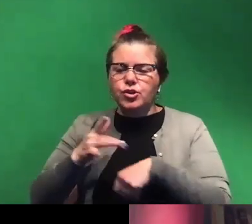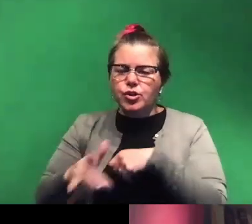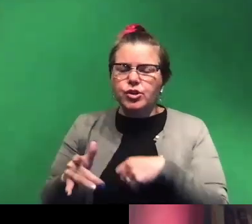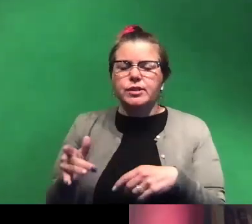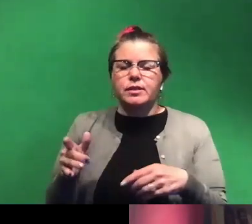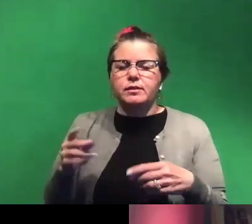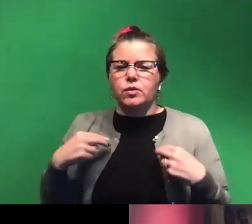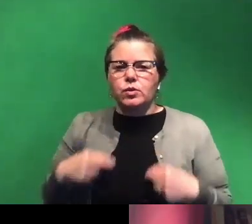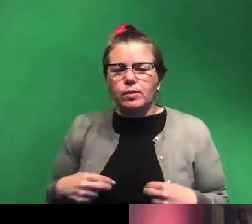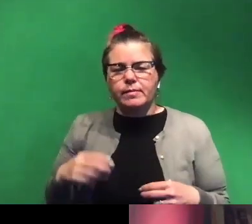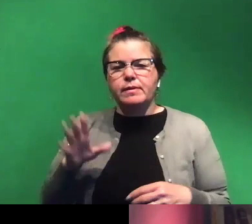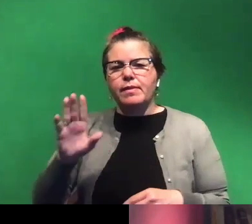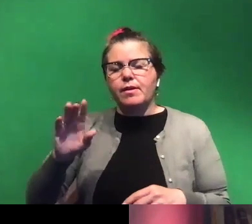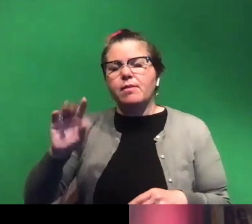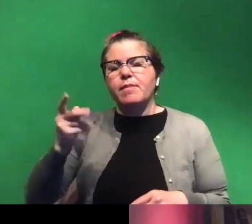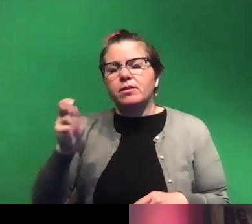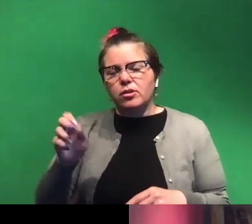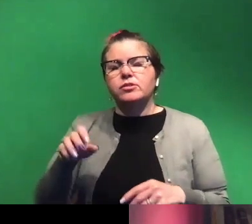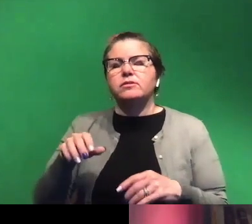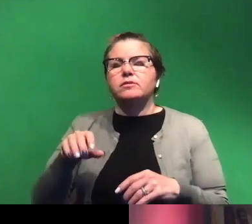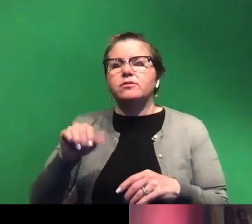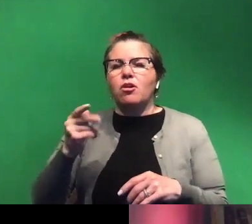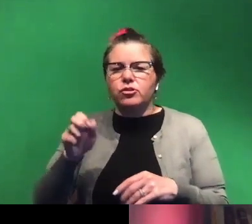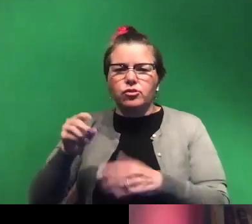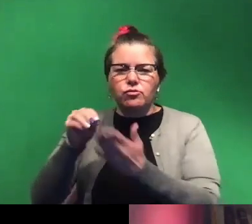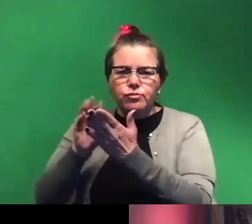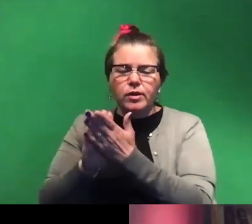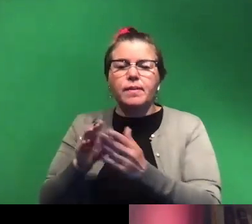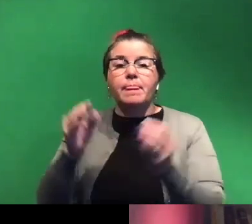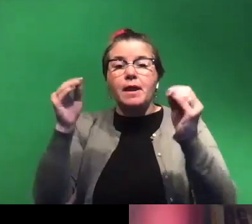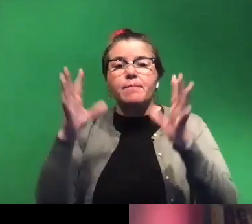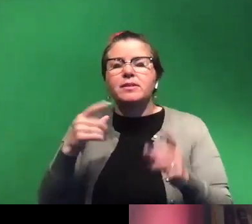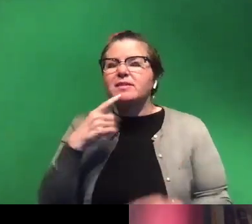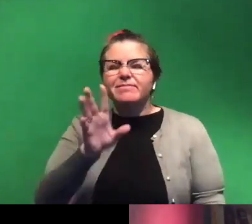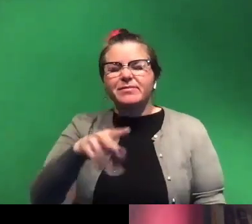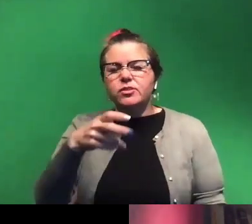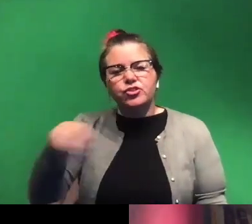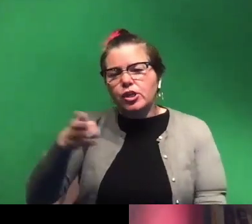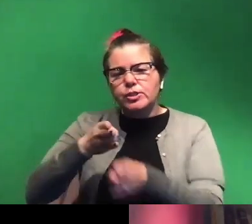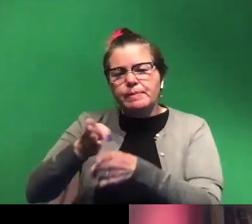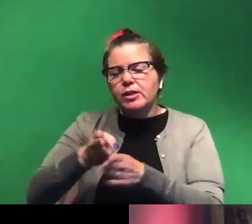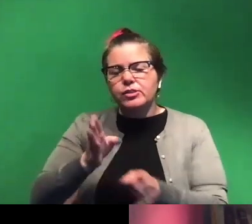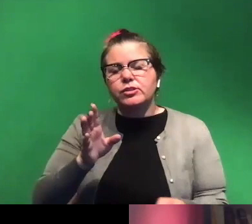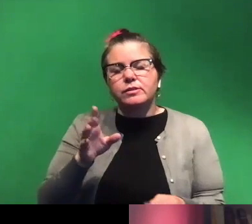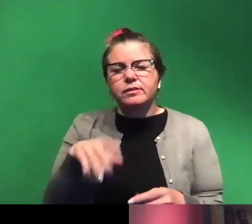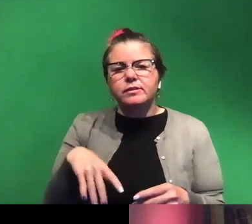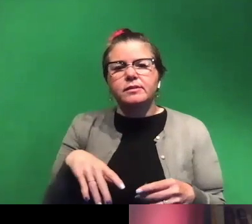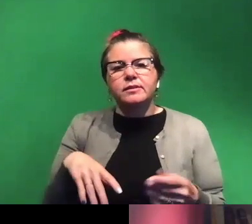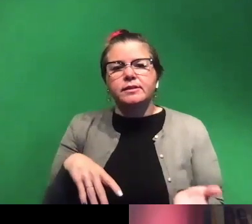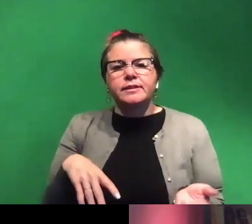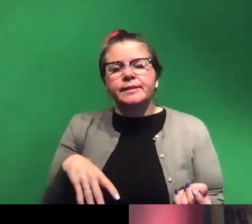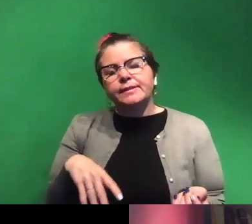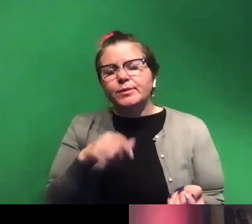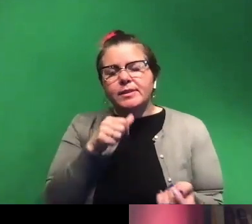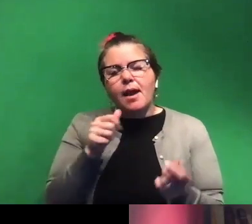their paleontological and archaeological record. And those professors were like, you need to switch majors, you need to be in this. That wasn't possible for me. Uh-huh. As